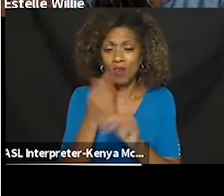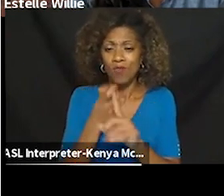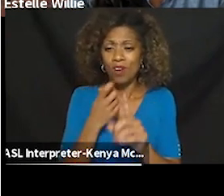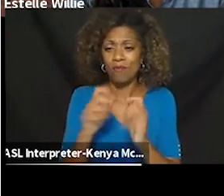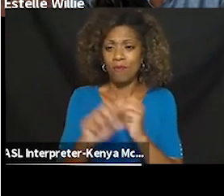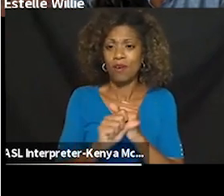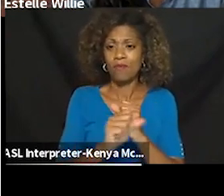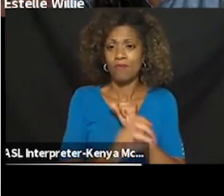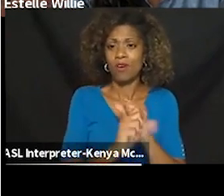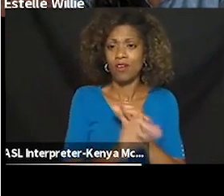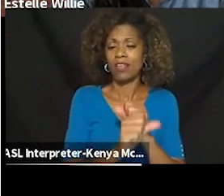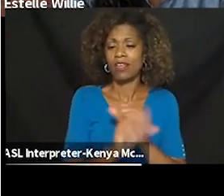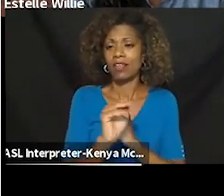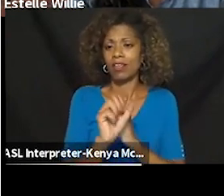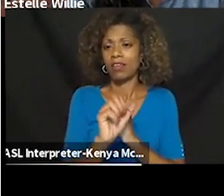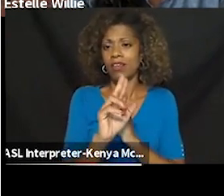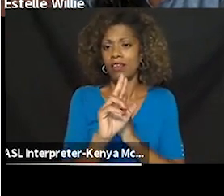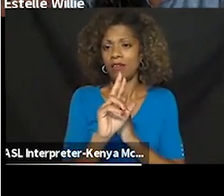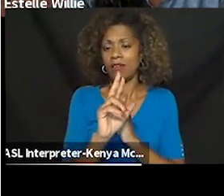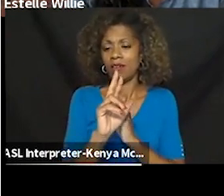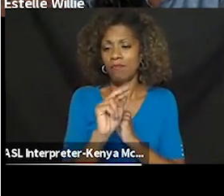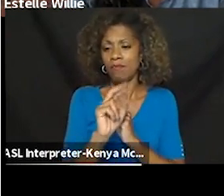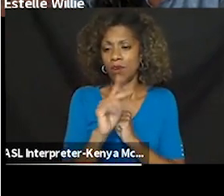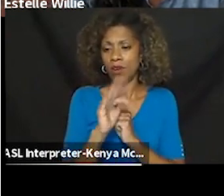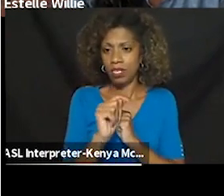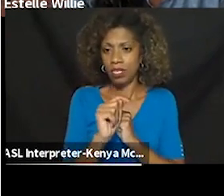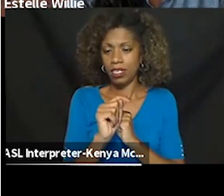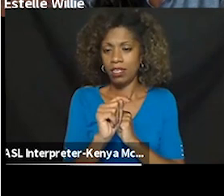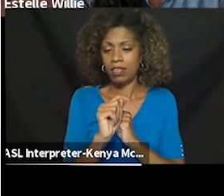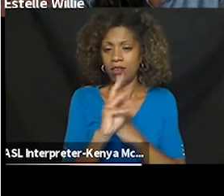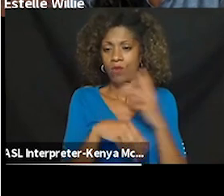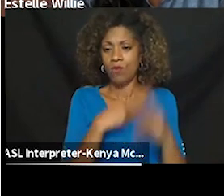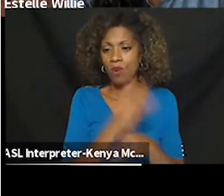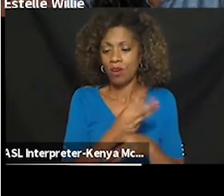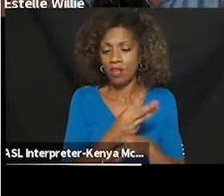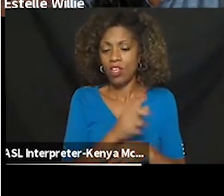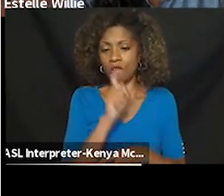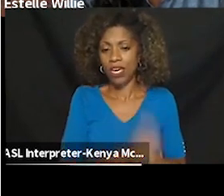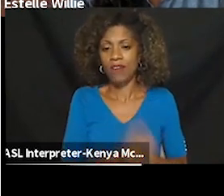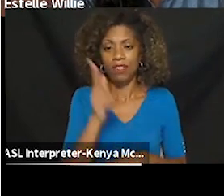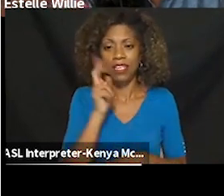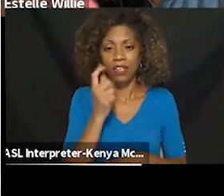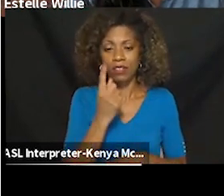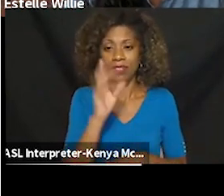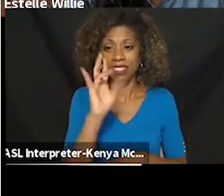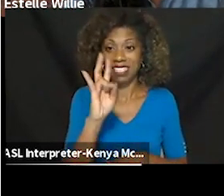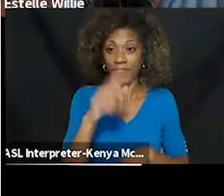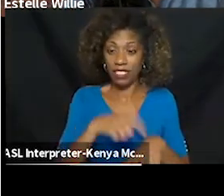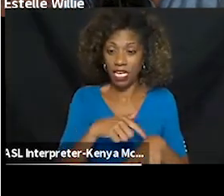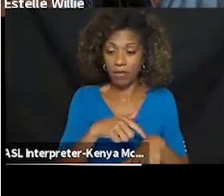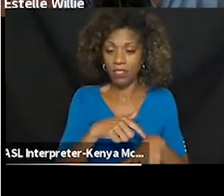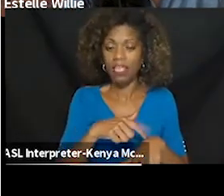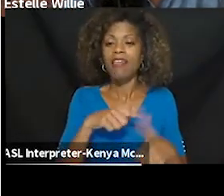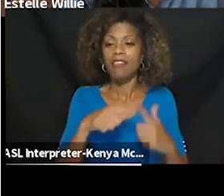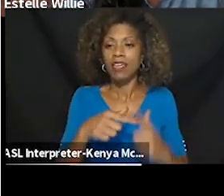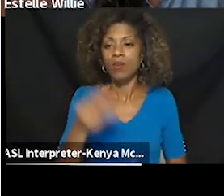from the marketing world that you need to hear something at least 7 times before it sticks. So just